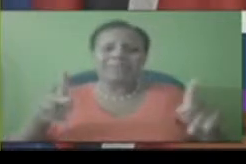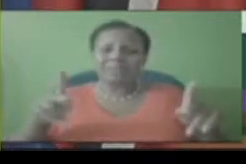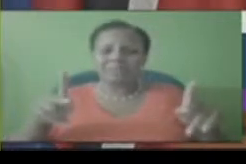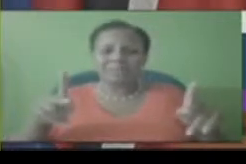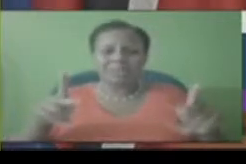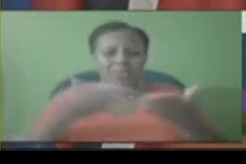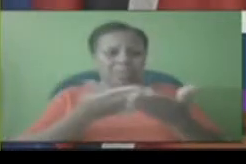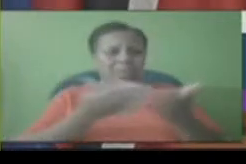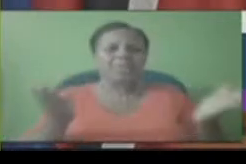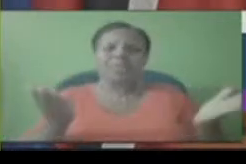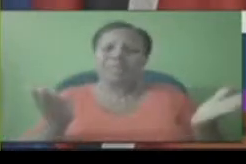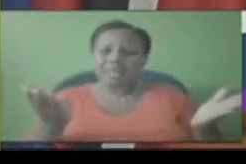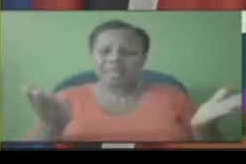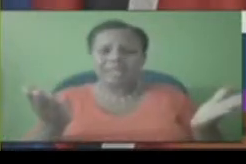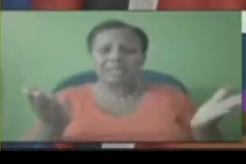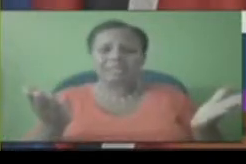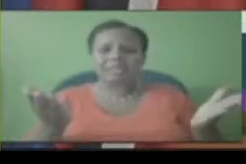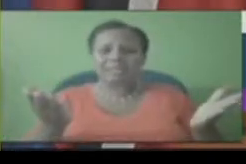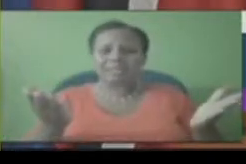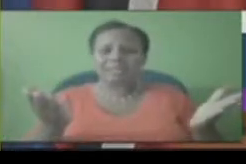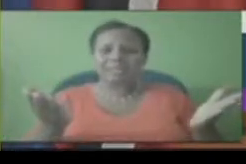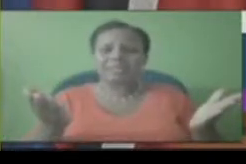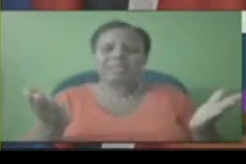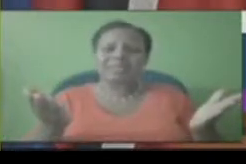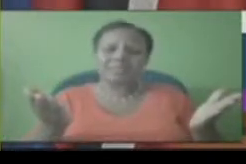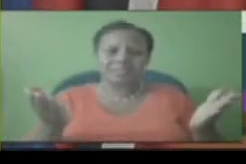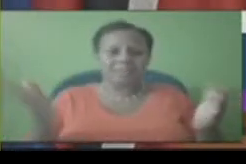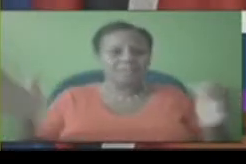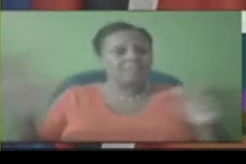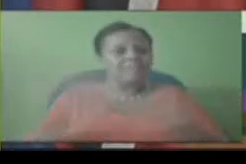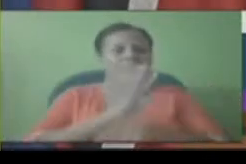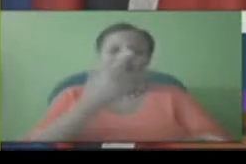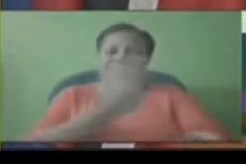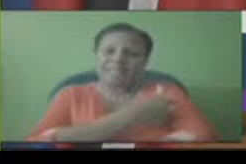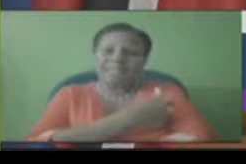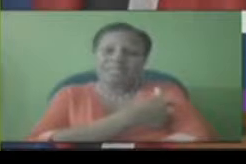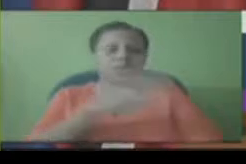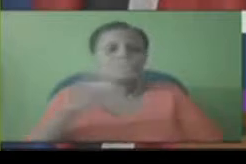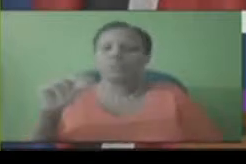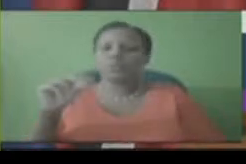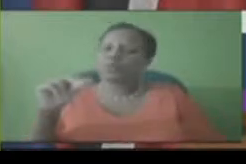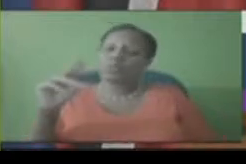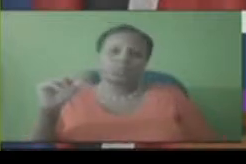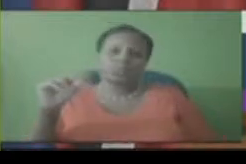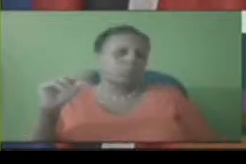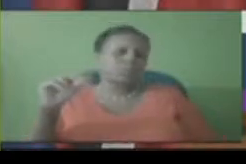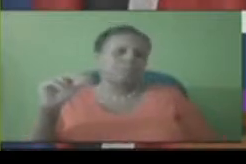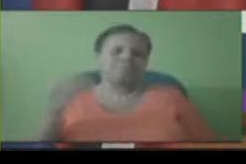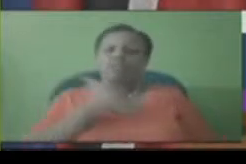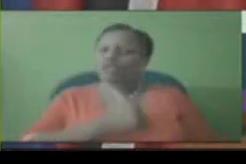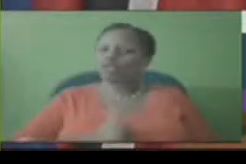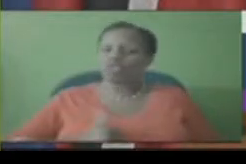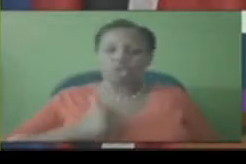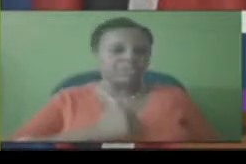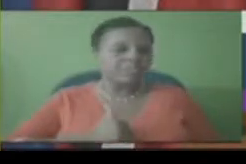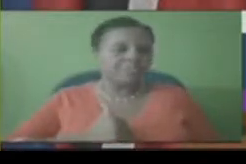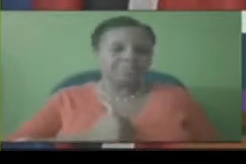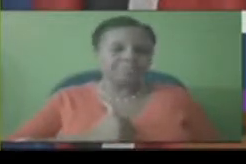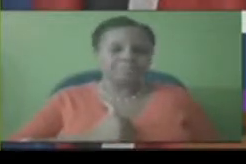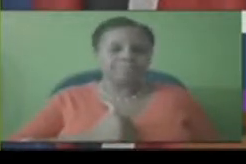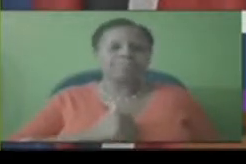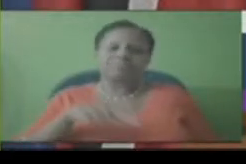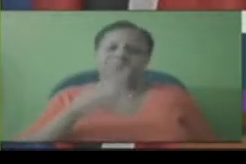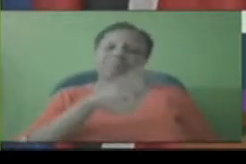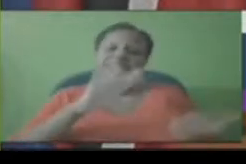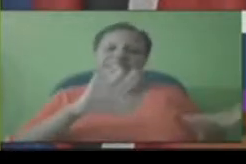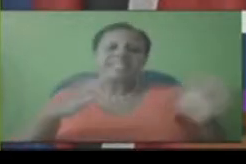completely vaccinated. We're sorry for the loss, but we know that we can help reduce